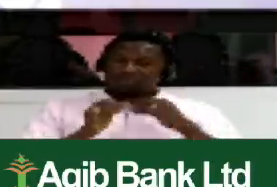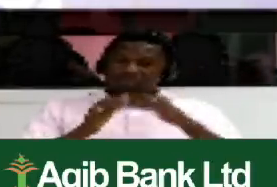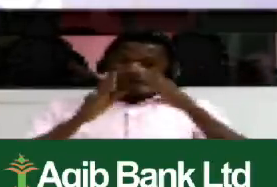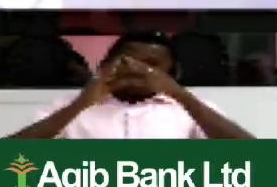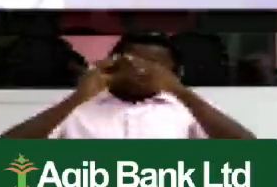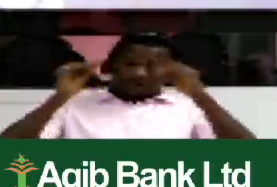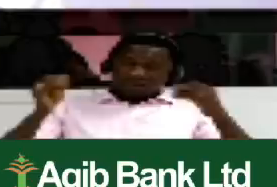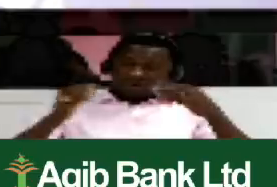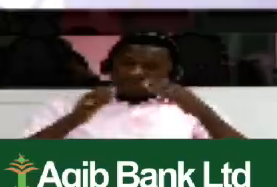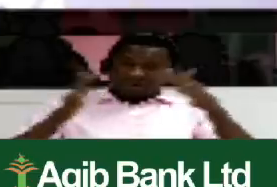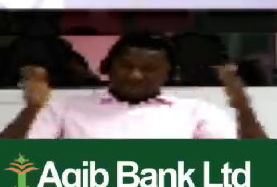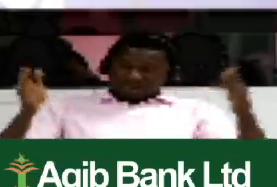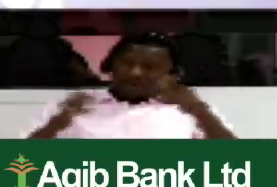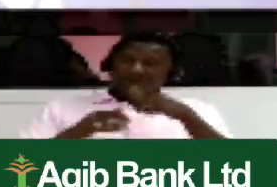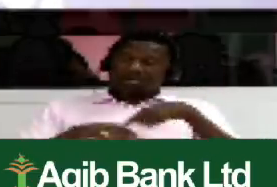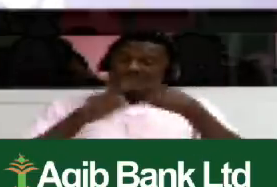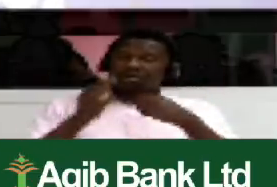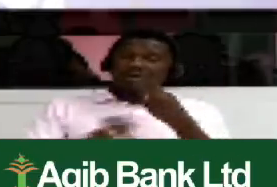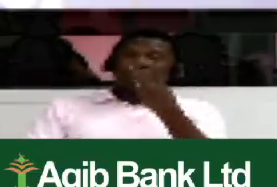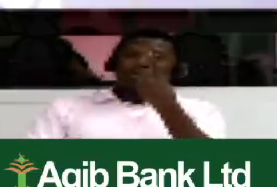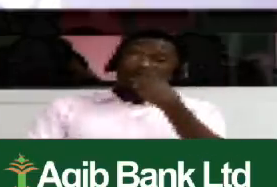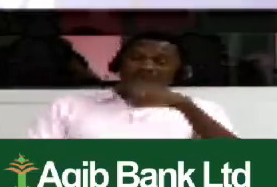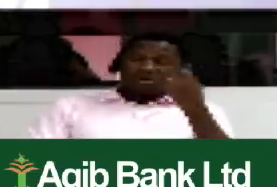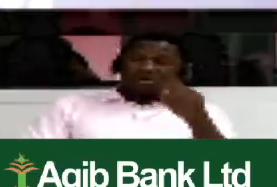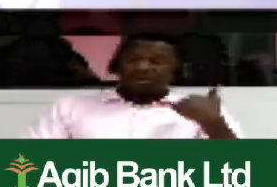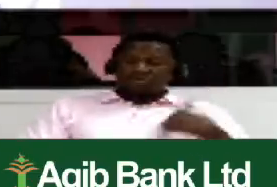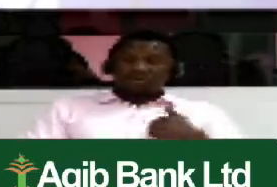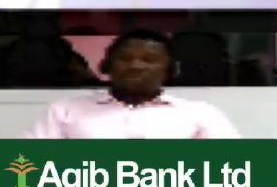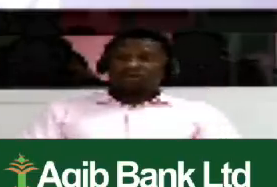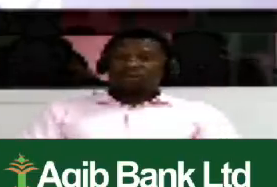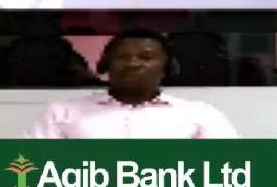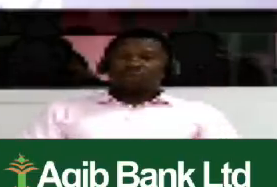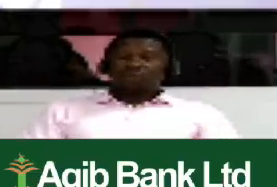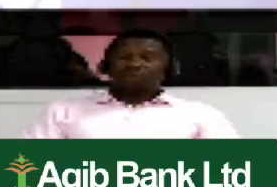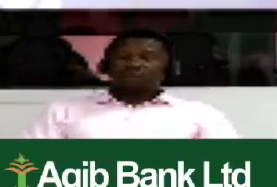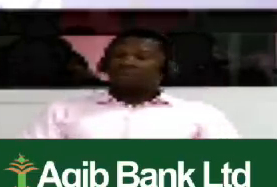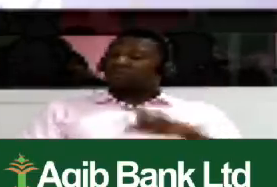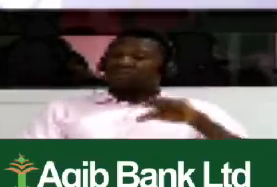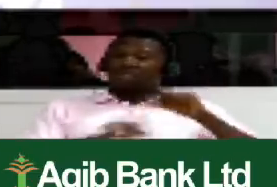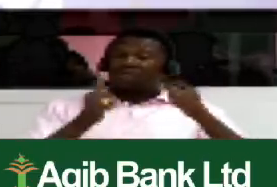over 100 people, were being beaten from that time until the following day.